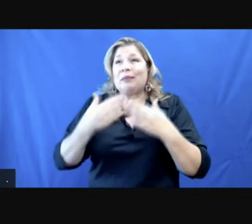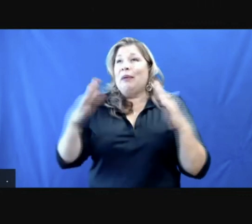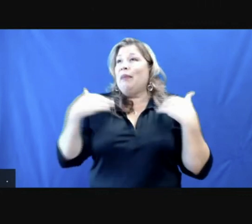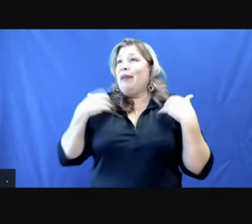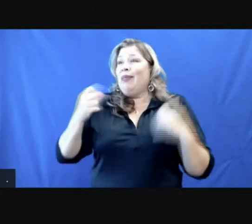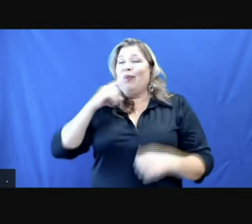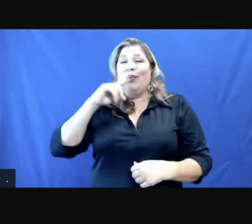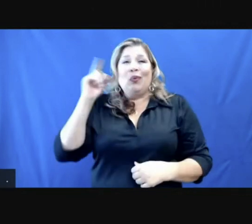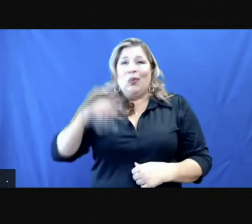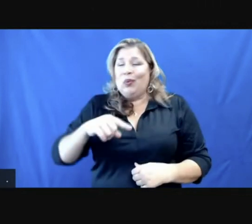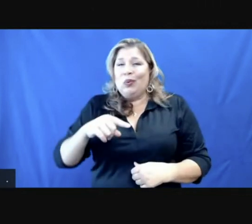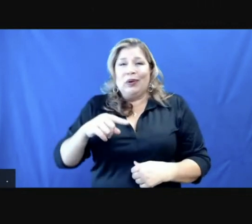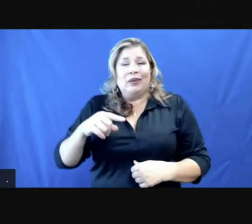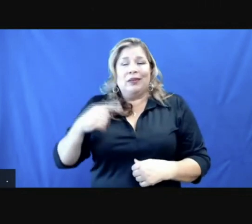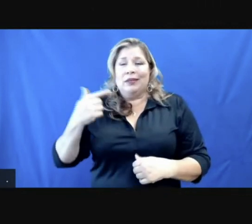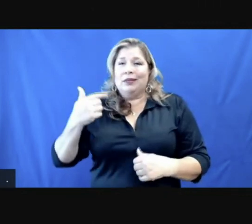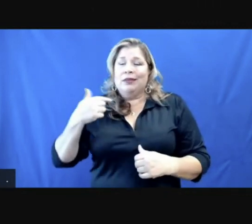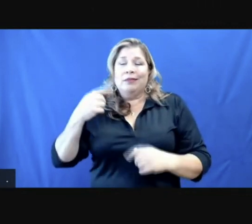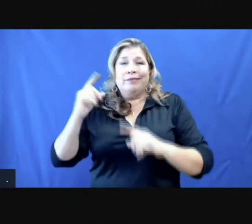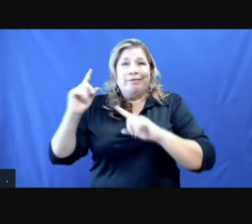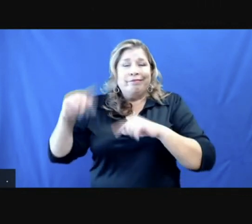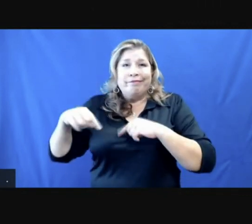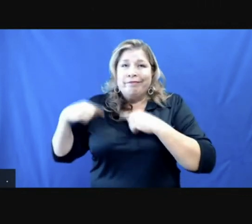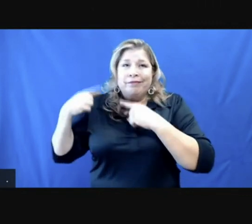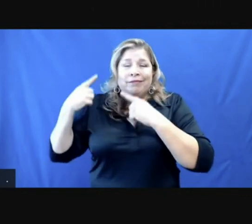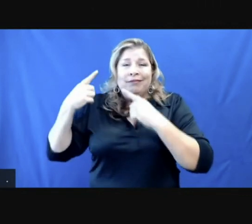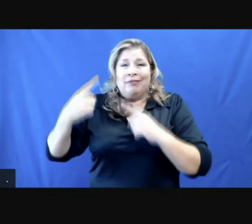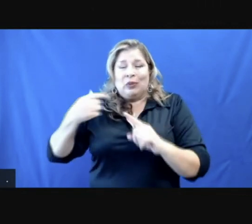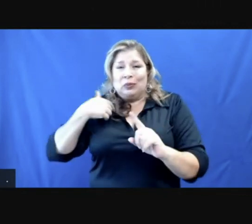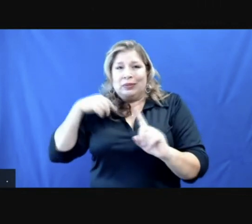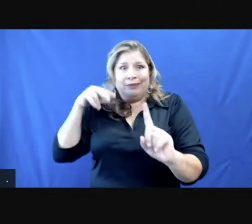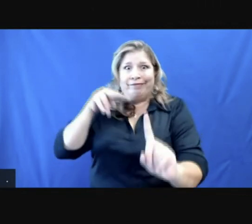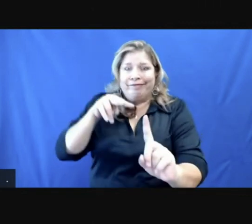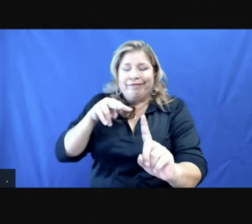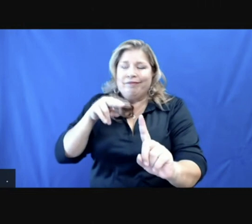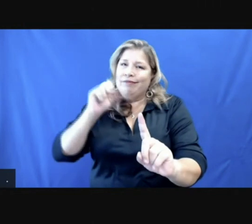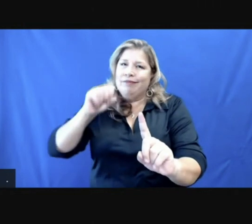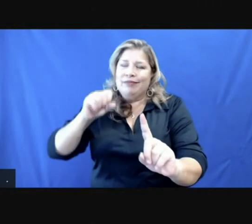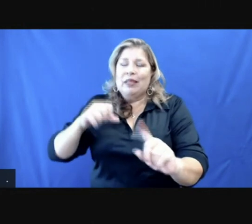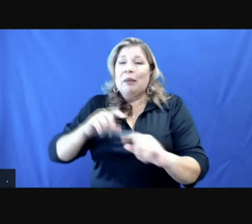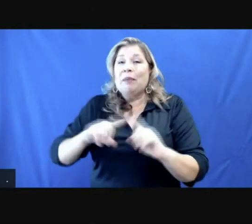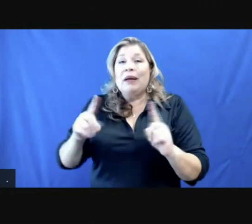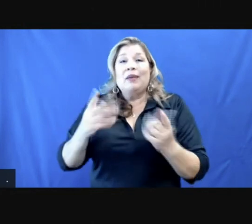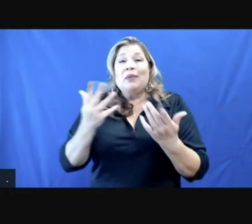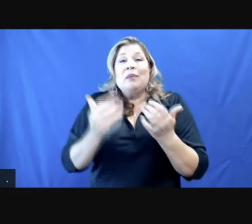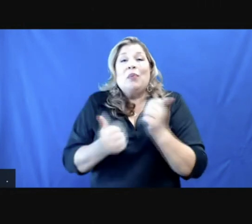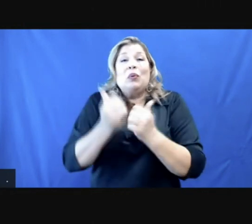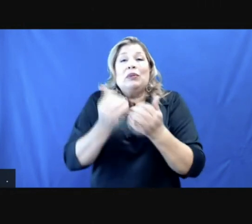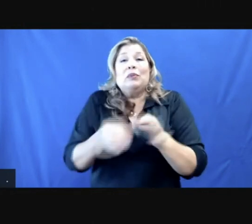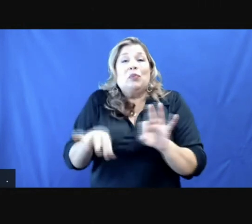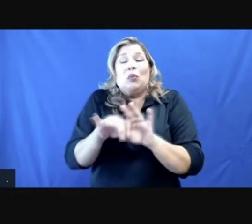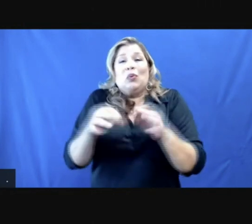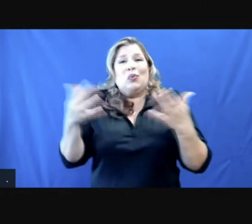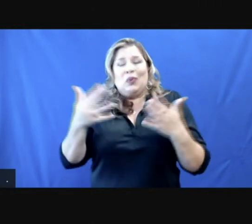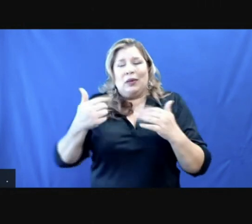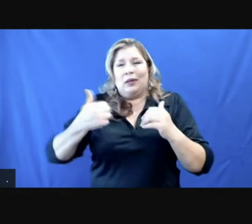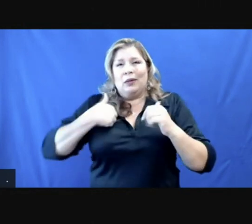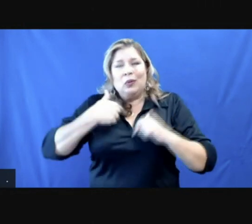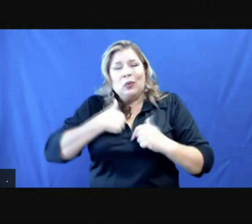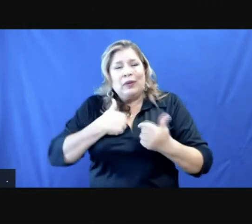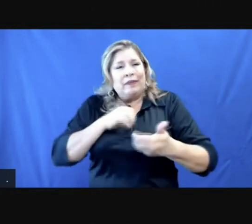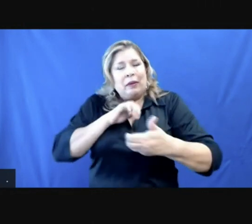been thrust into the spotlight in a way this year that we never have. But where we always start in public health is in partnership and communication